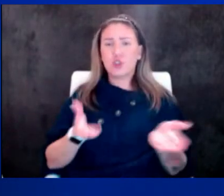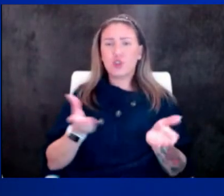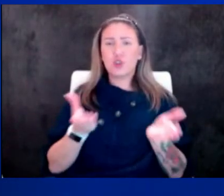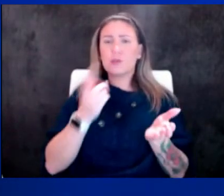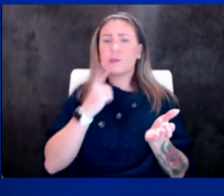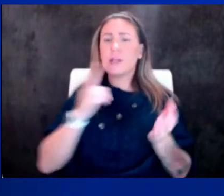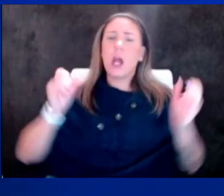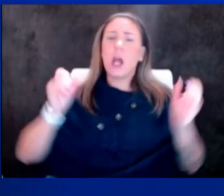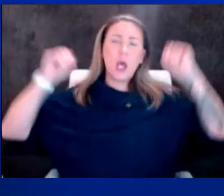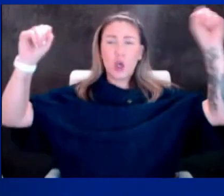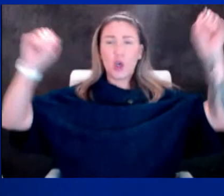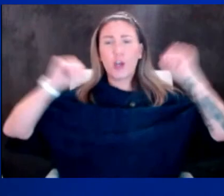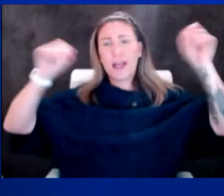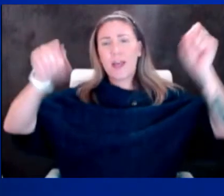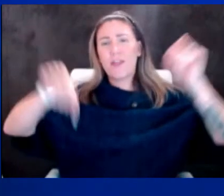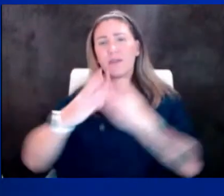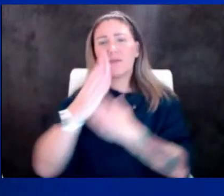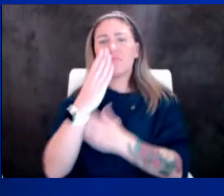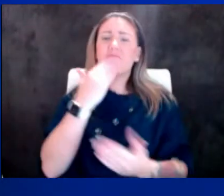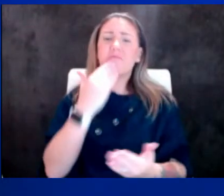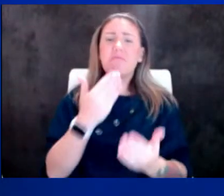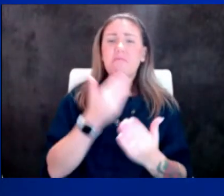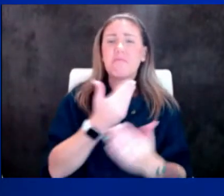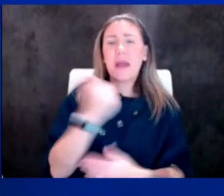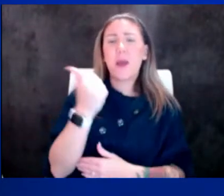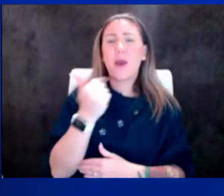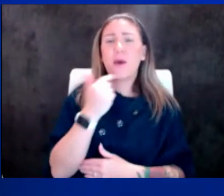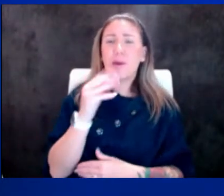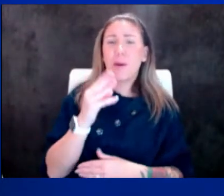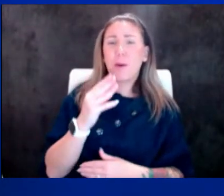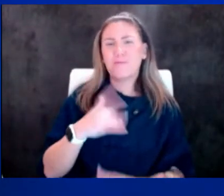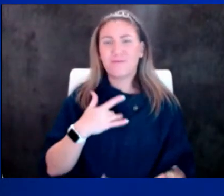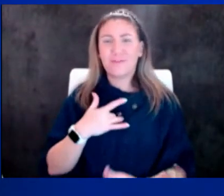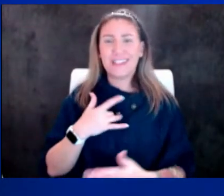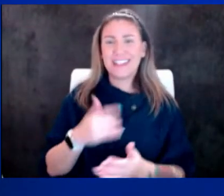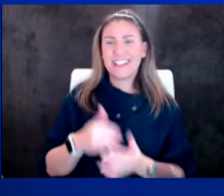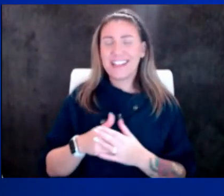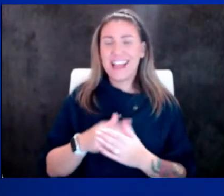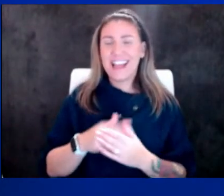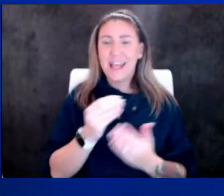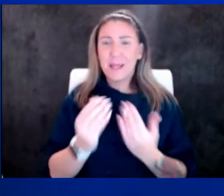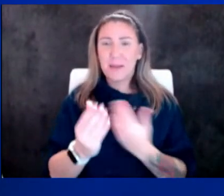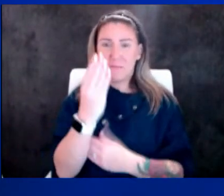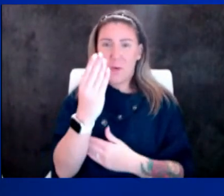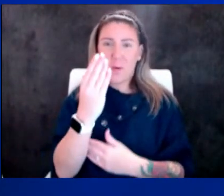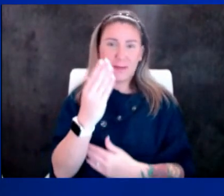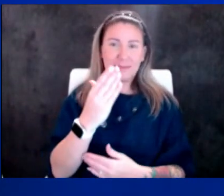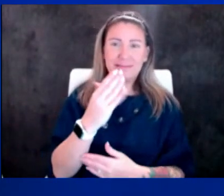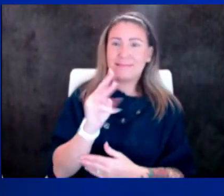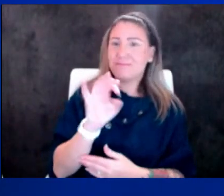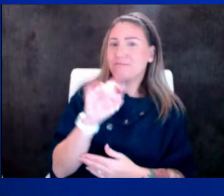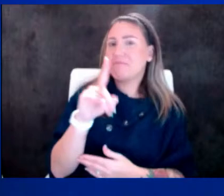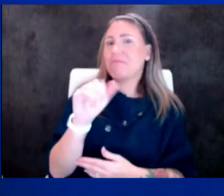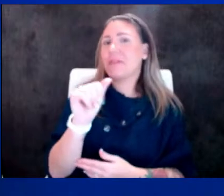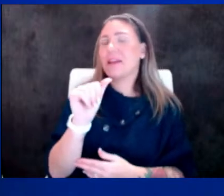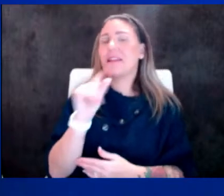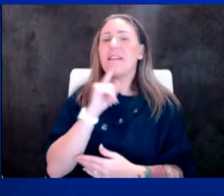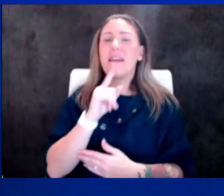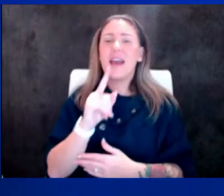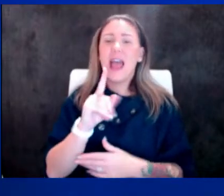mood. But and it leads me to singing the Hallelujah Chorus on the morning media update or on open mics, which they want to turn off when I